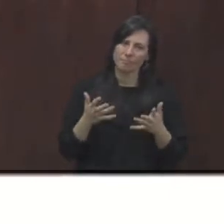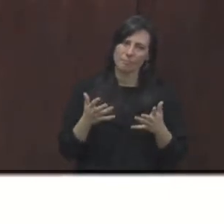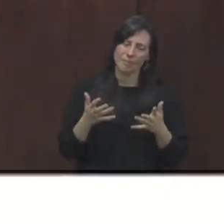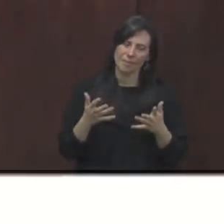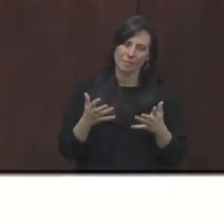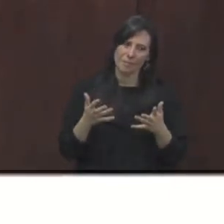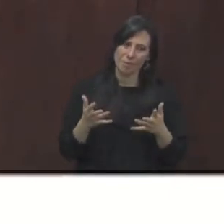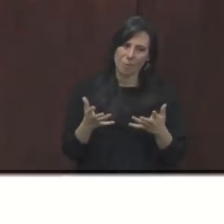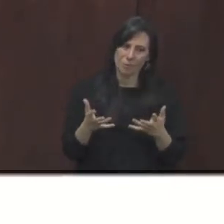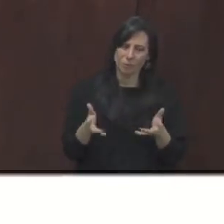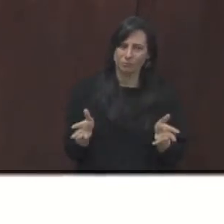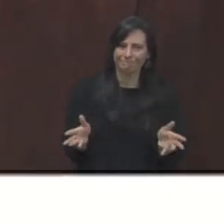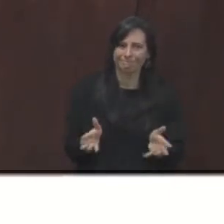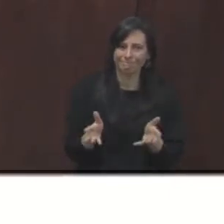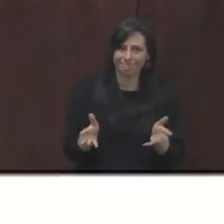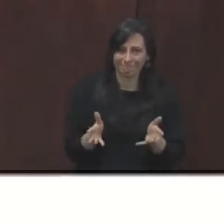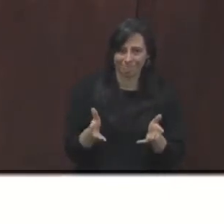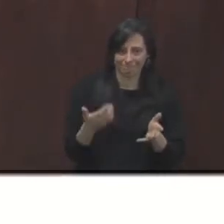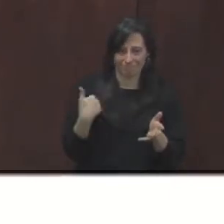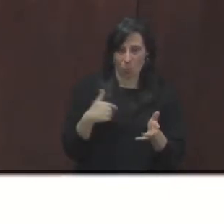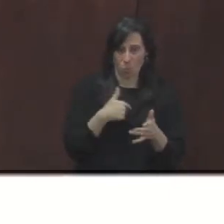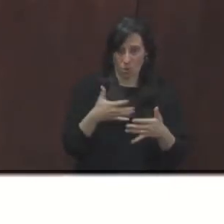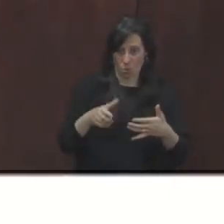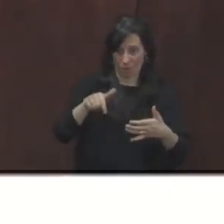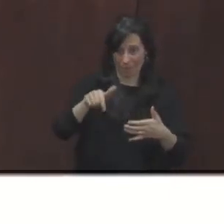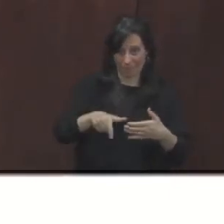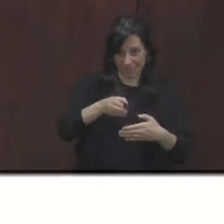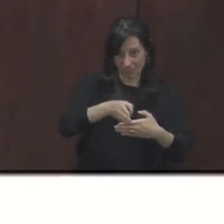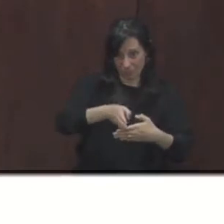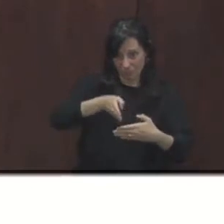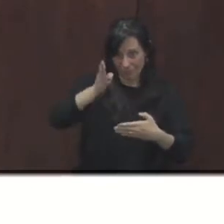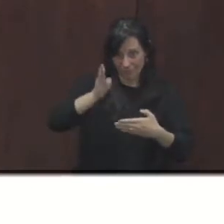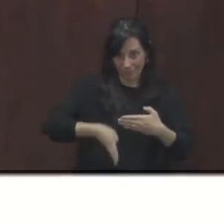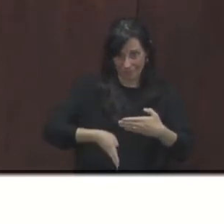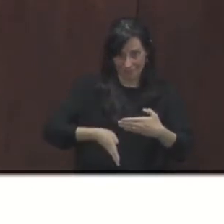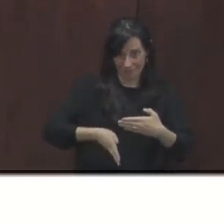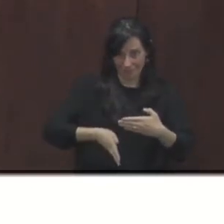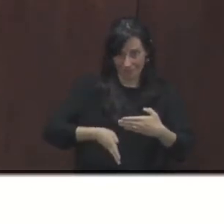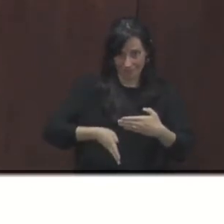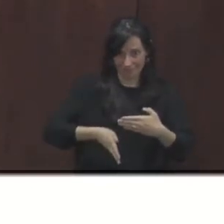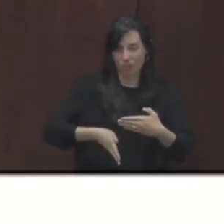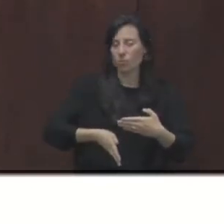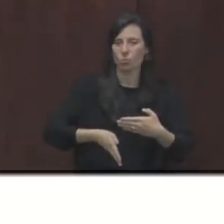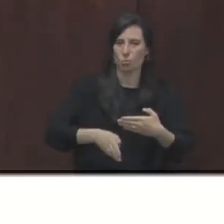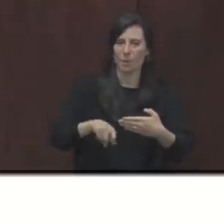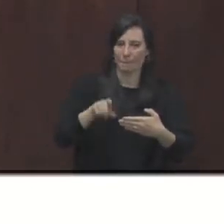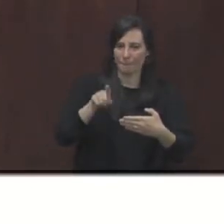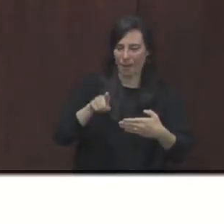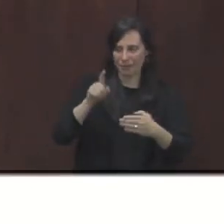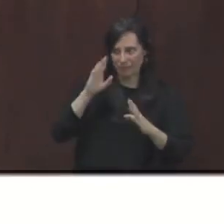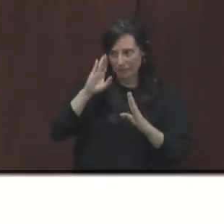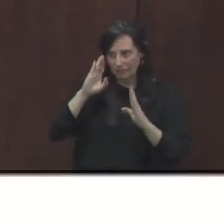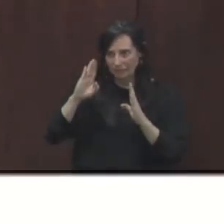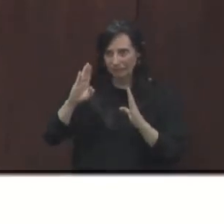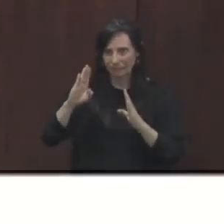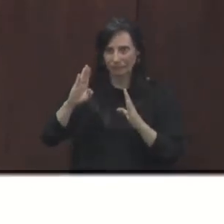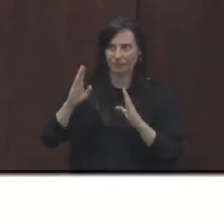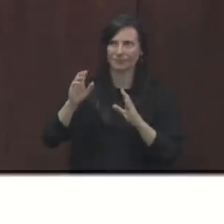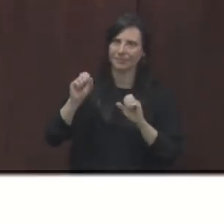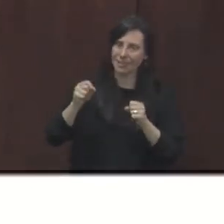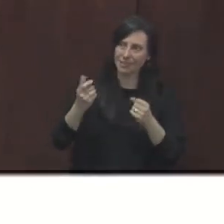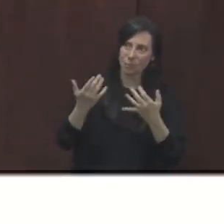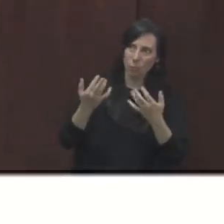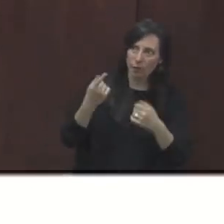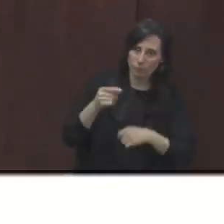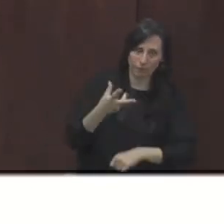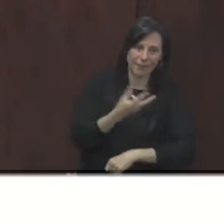to end, we still have to be very diligent about some other things while we wait for vaccine supply